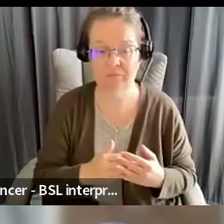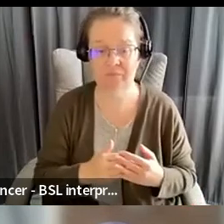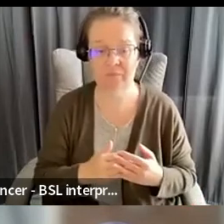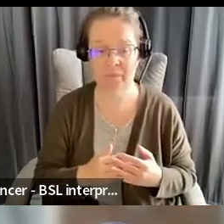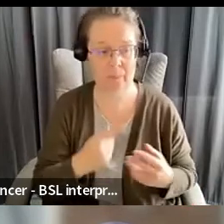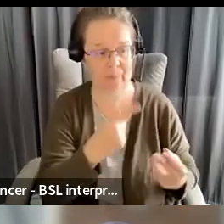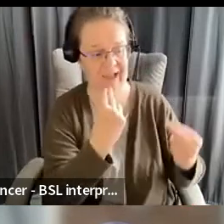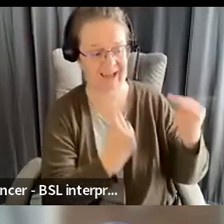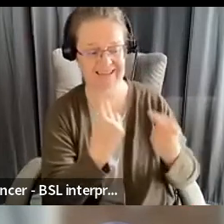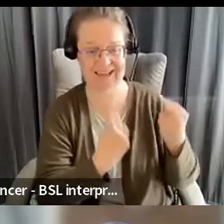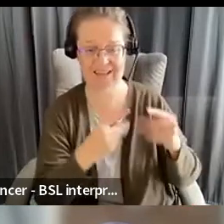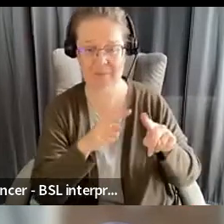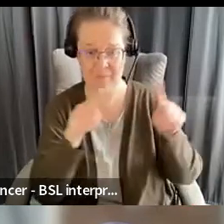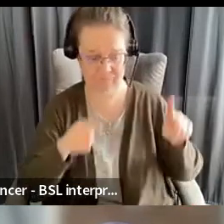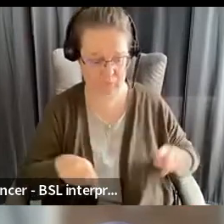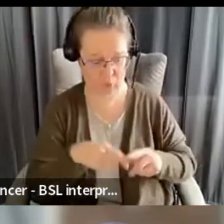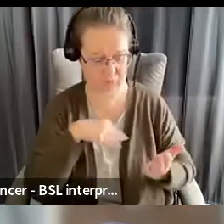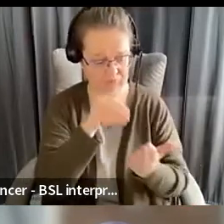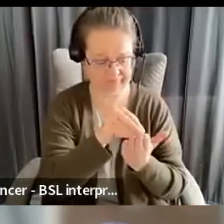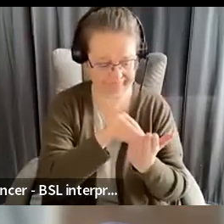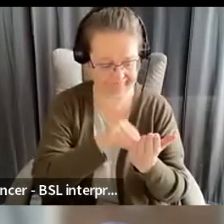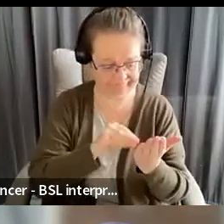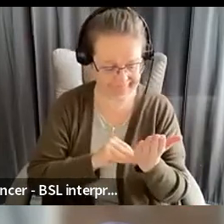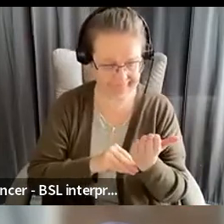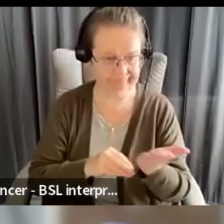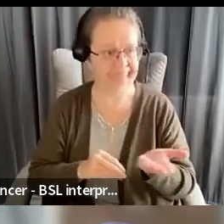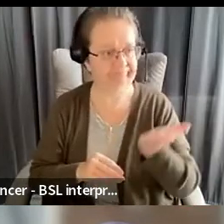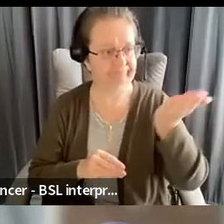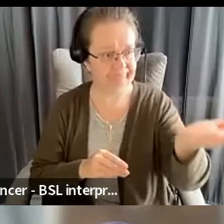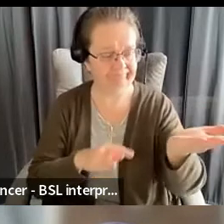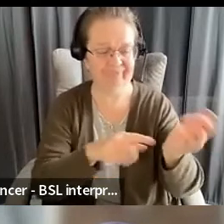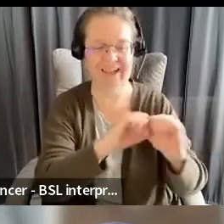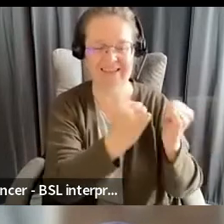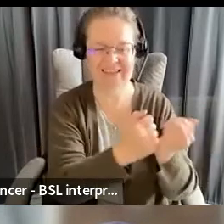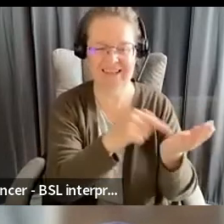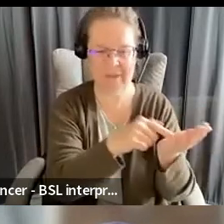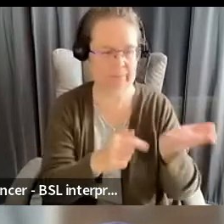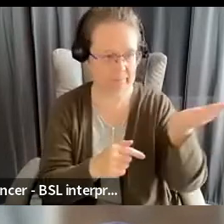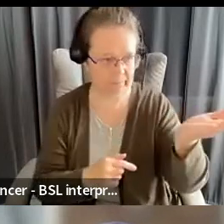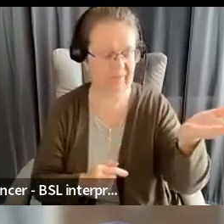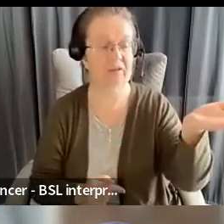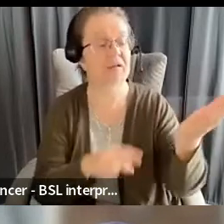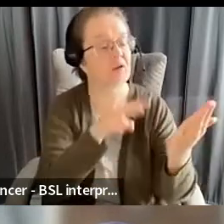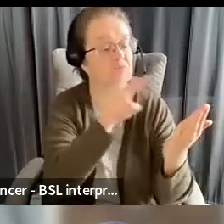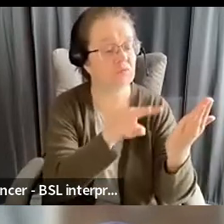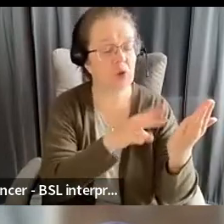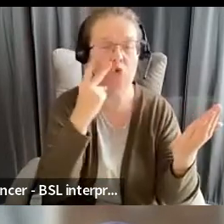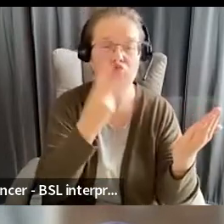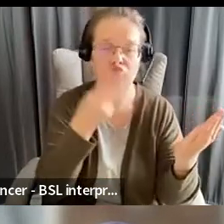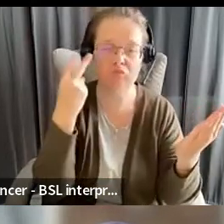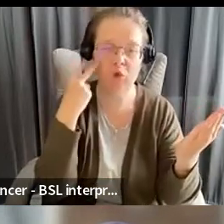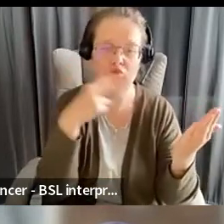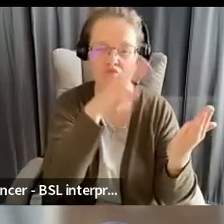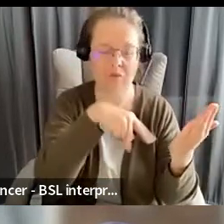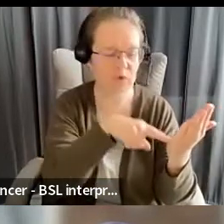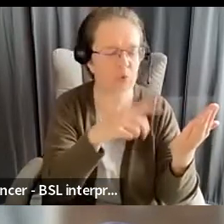assessment form that you have to fill in, and then that gets picked up by a team who review the